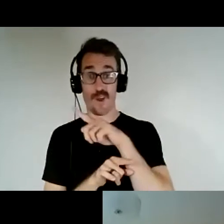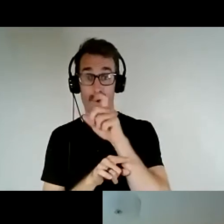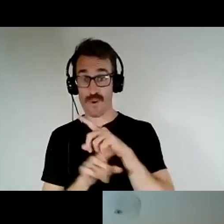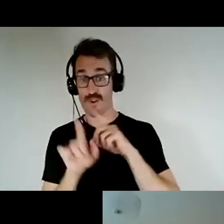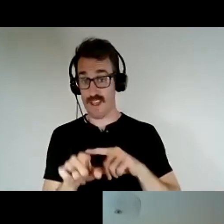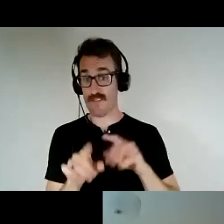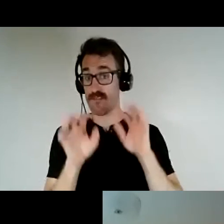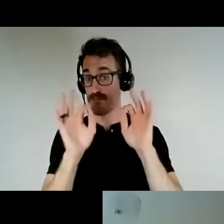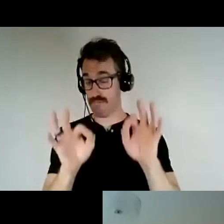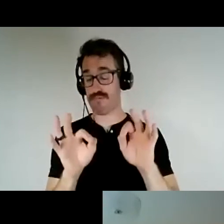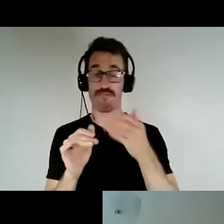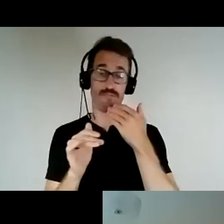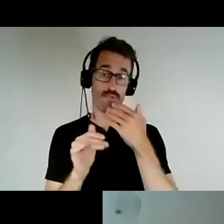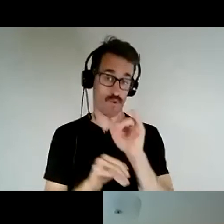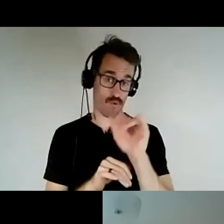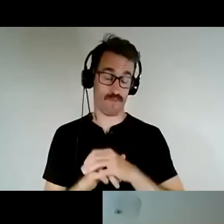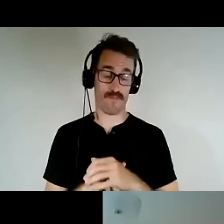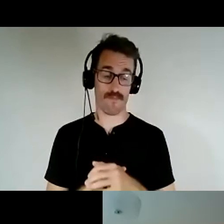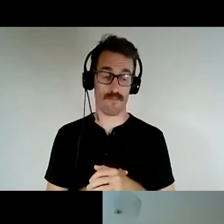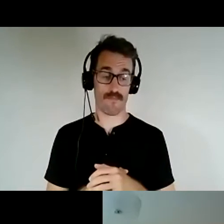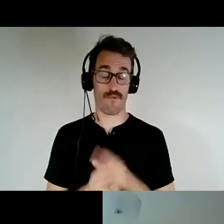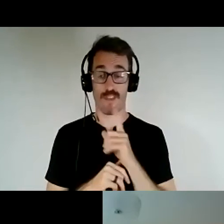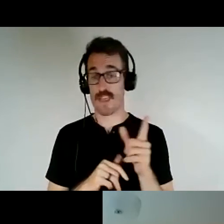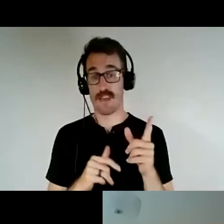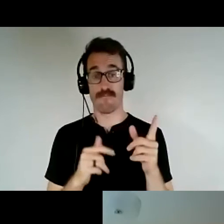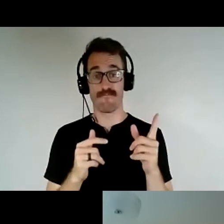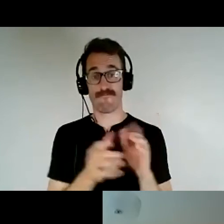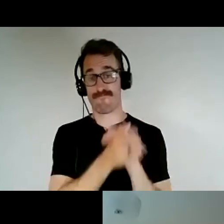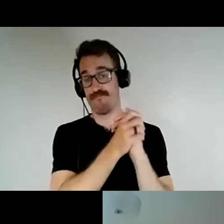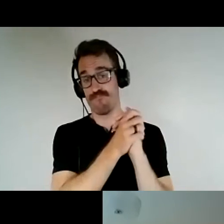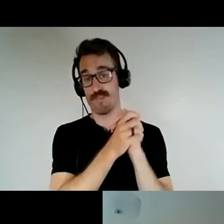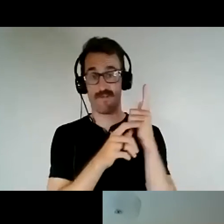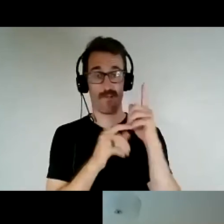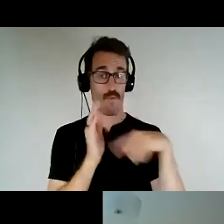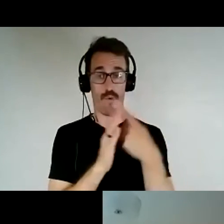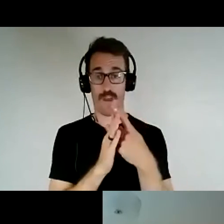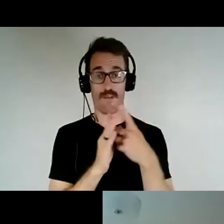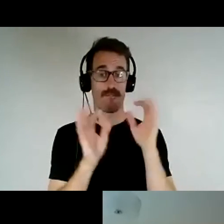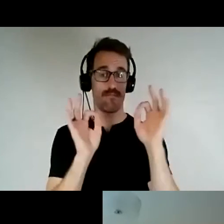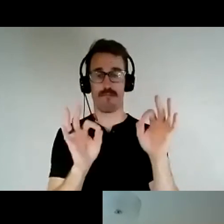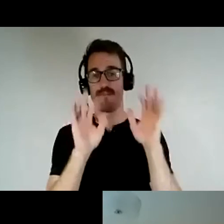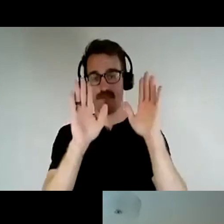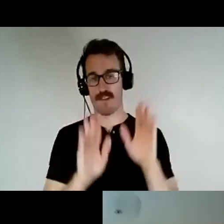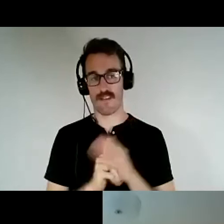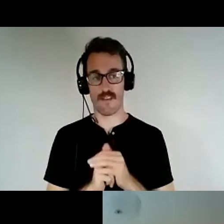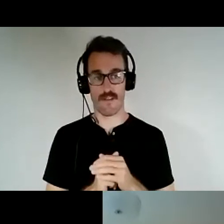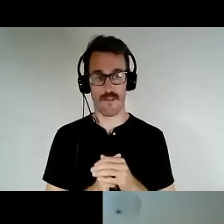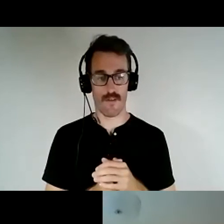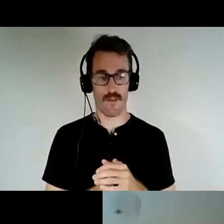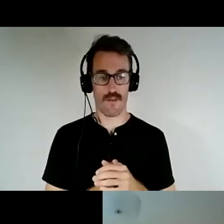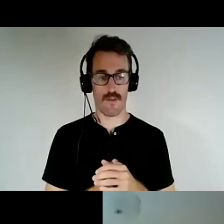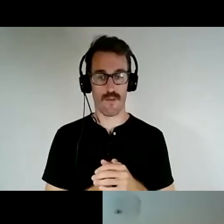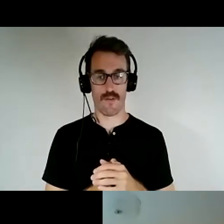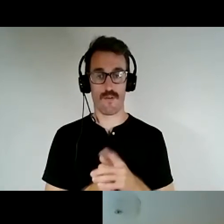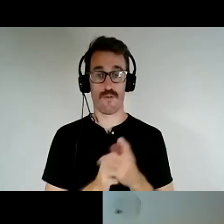So nothing to say except congratulations, guys. This webinar was wonderful. Thank you, wonderful. So remember, everyone,